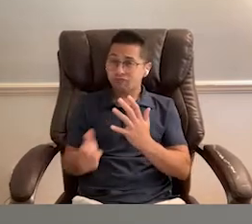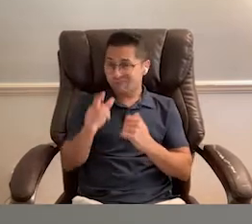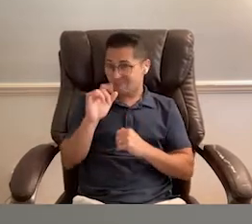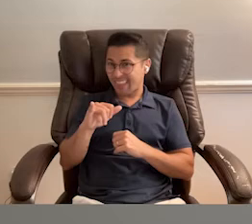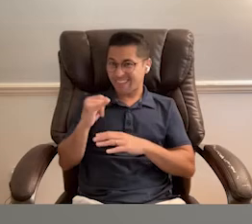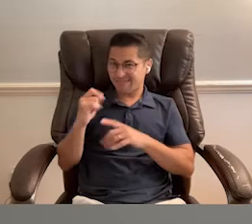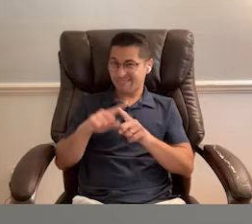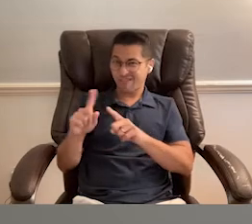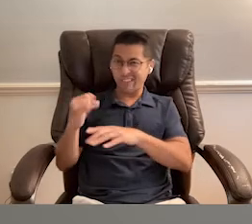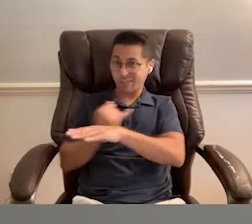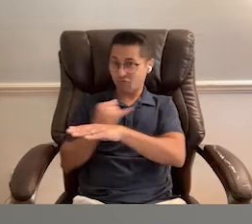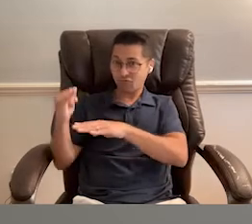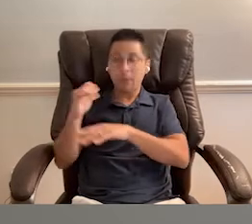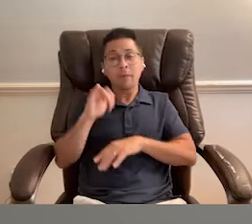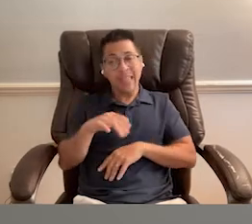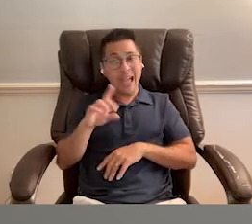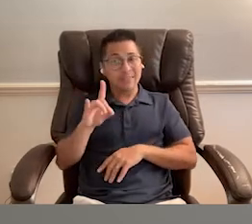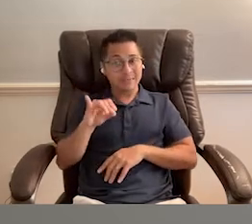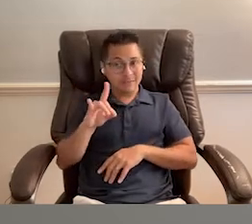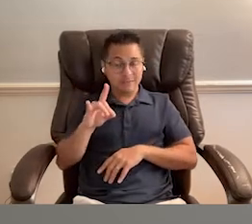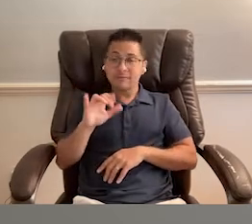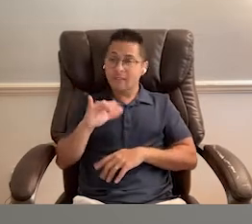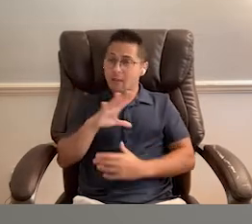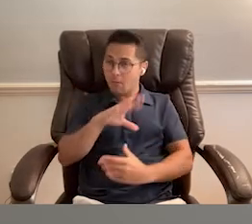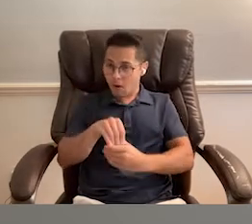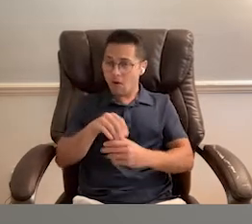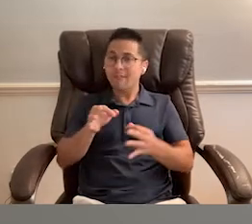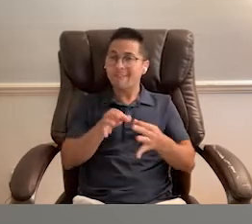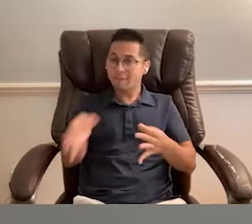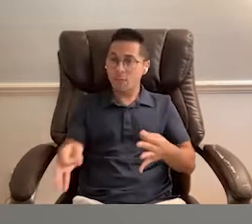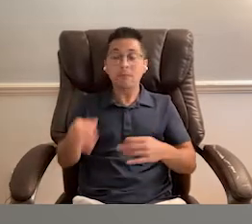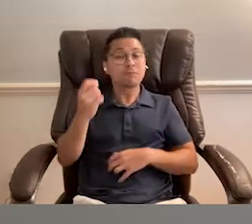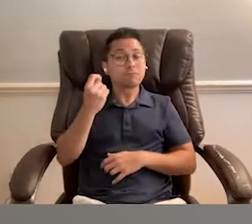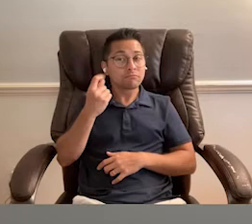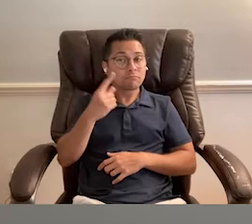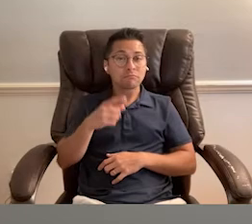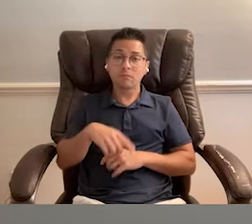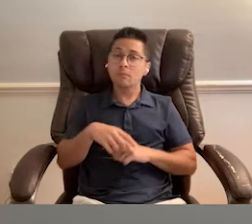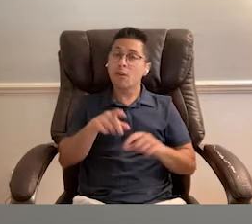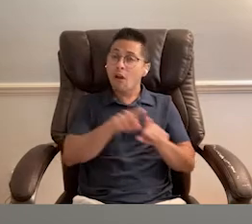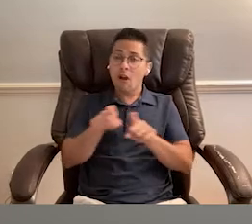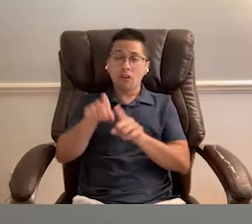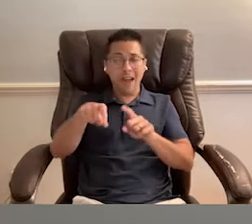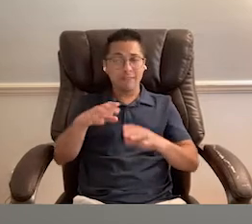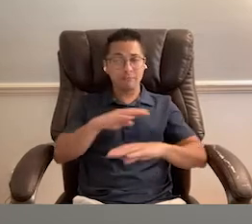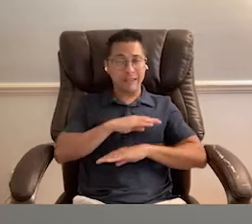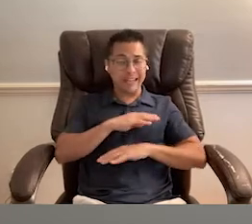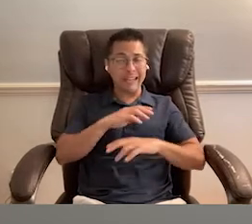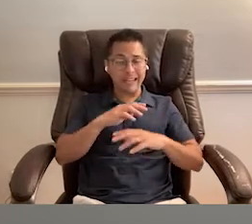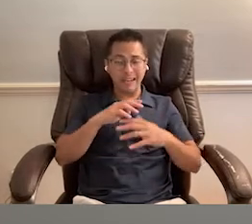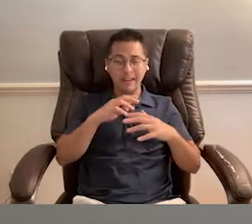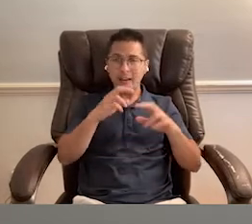different internships. So that's done as part of a deferment. You have to, though, need the continuation of